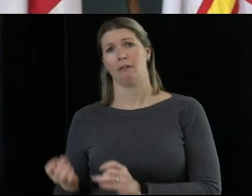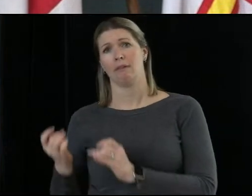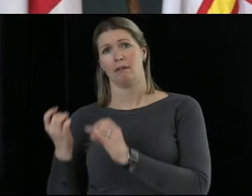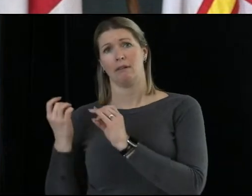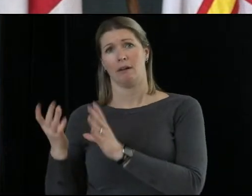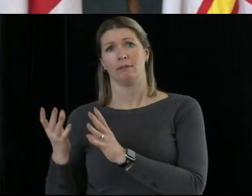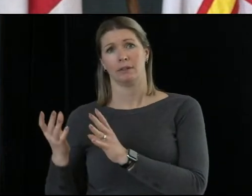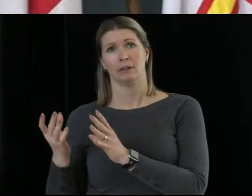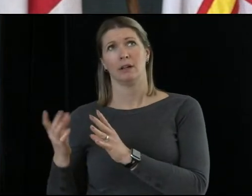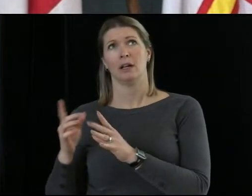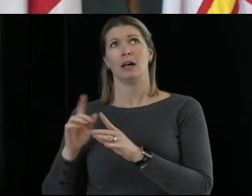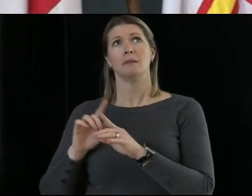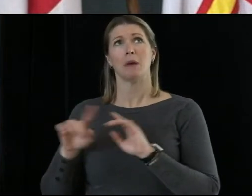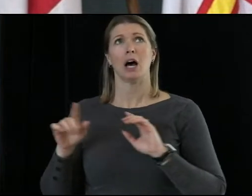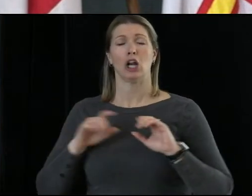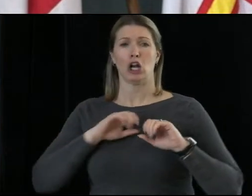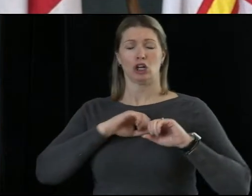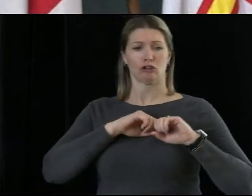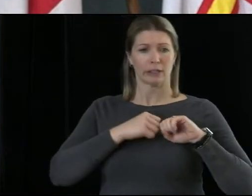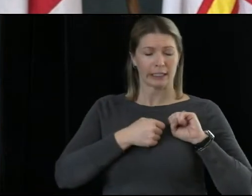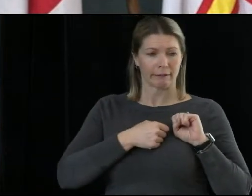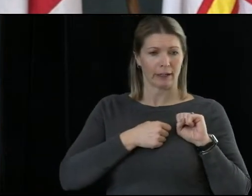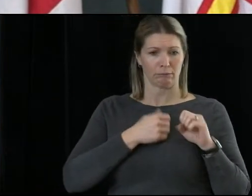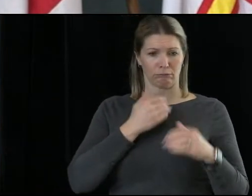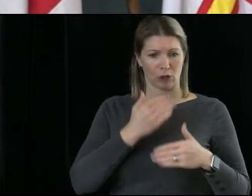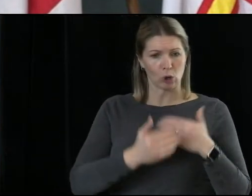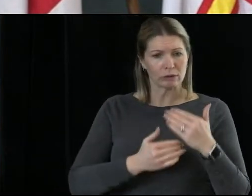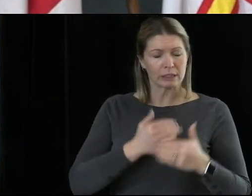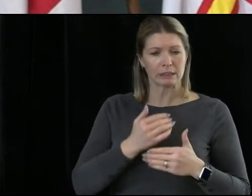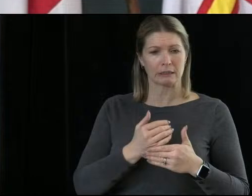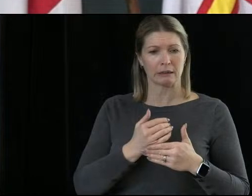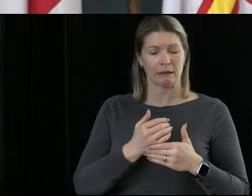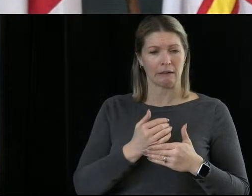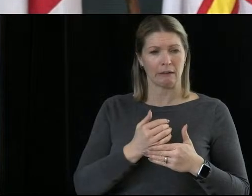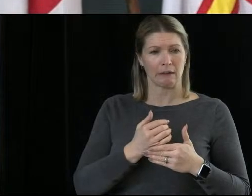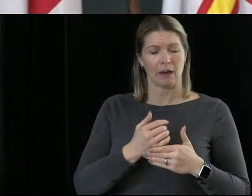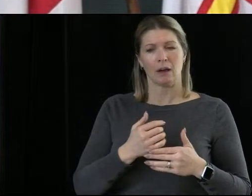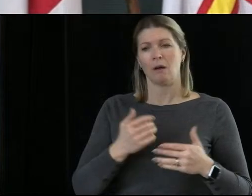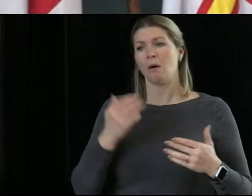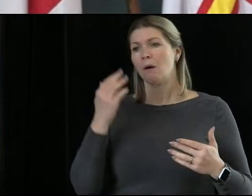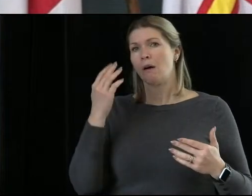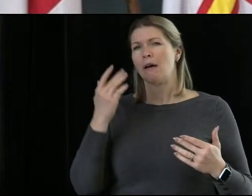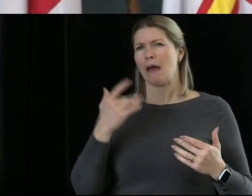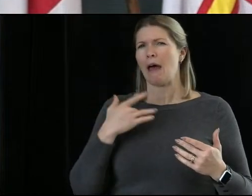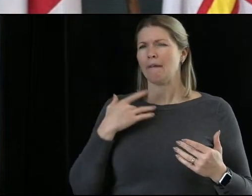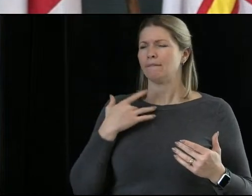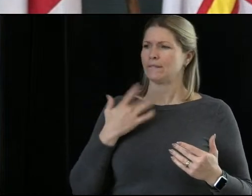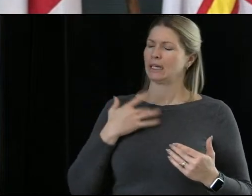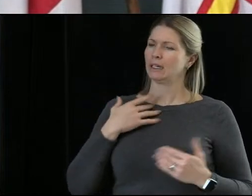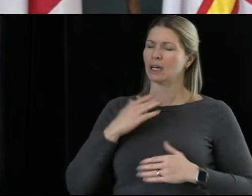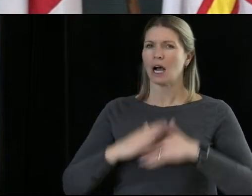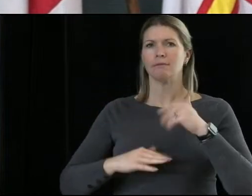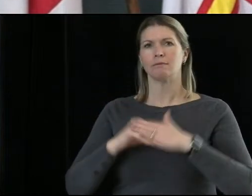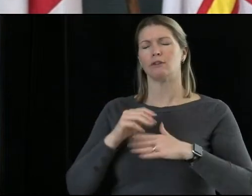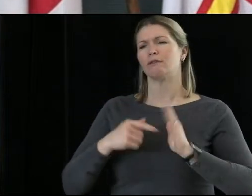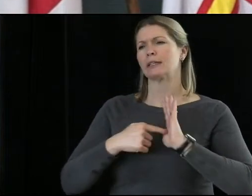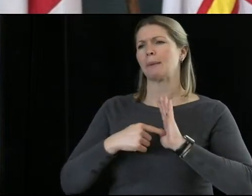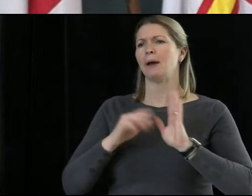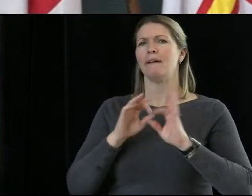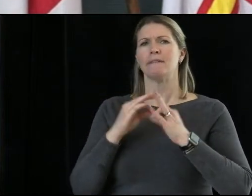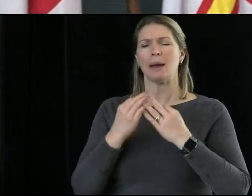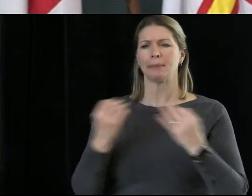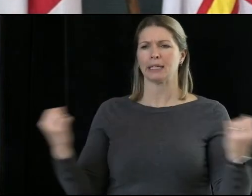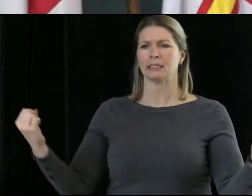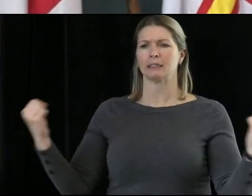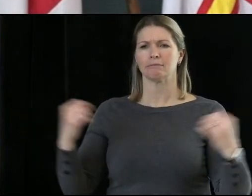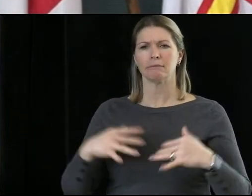soothing to families. You have a funeral, families gather, friends gather, you say goodbye. We've